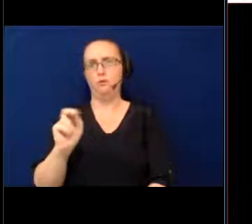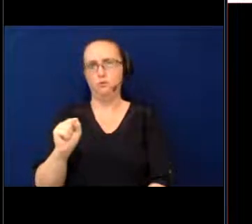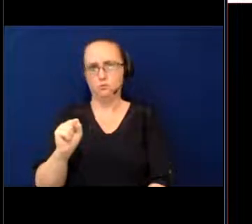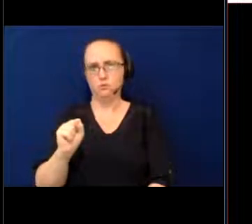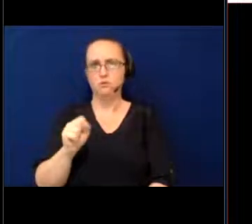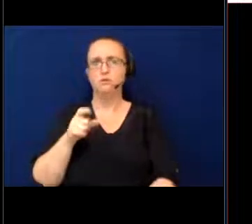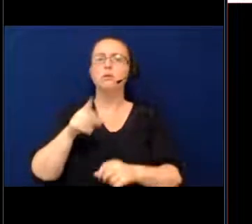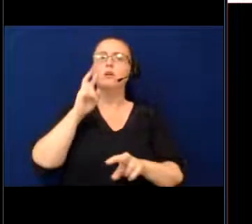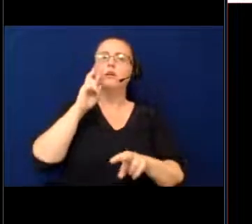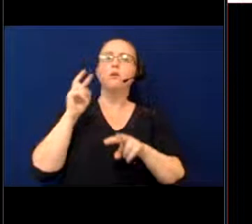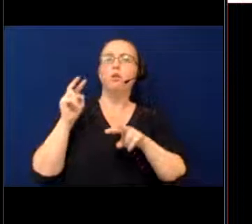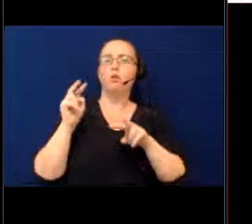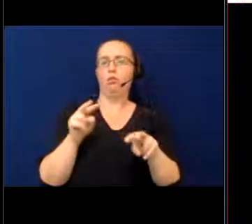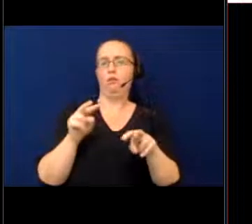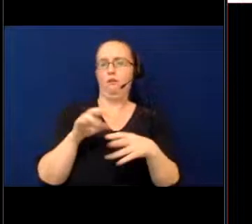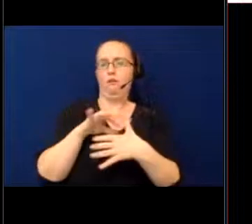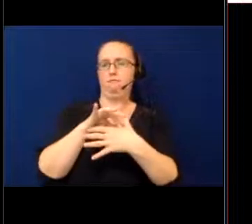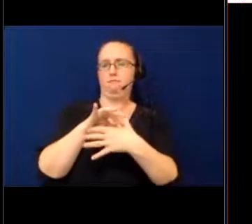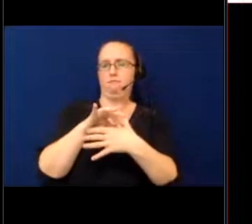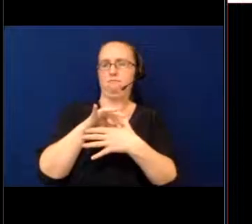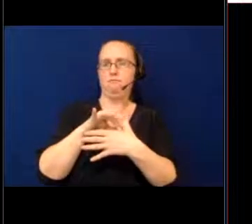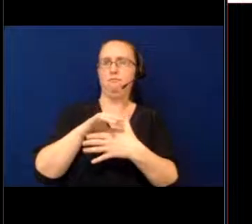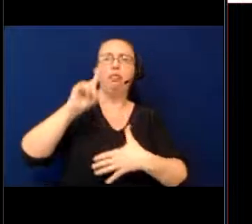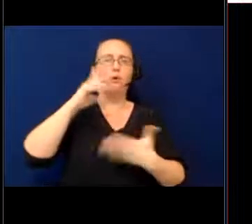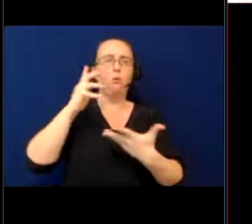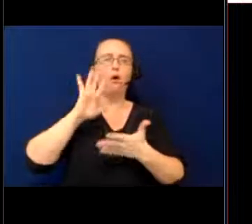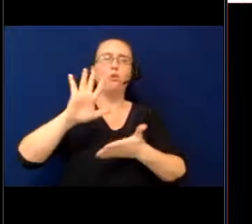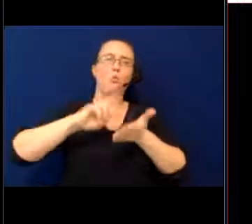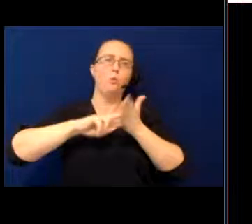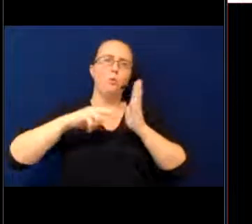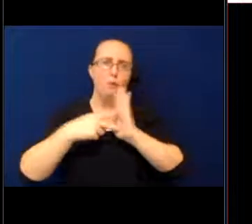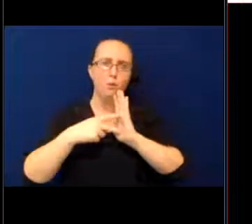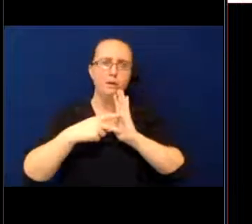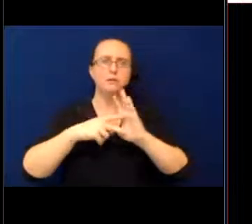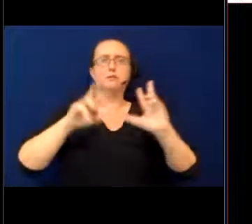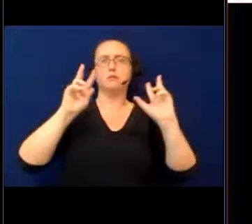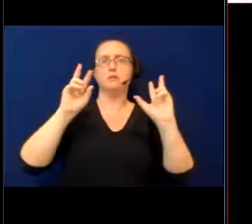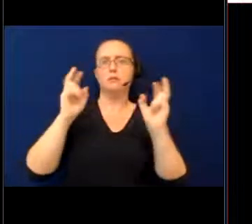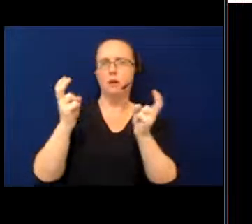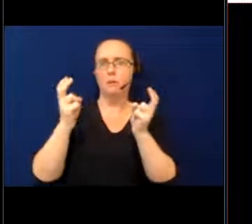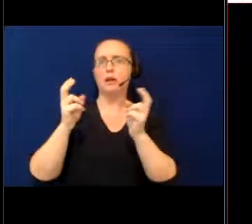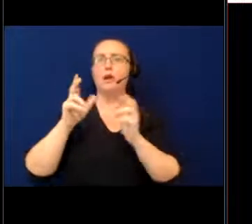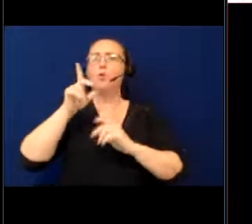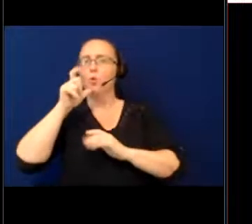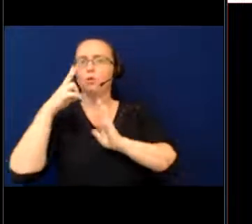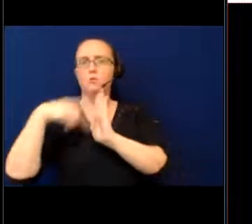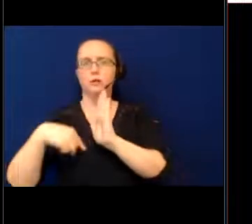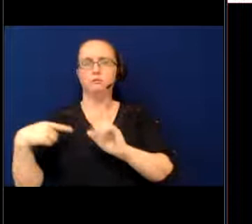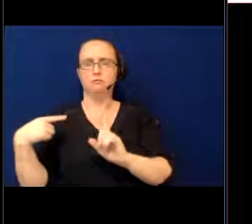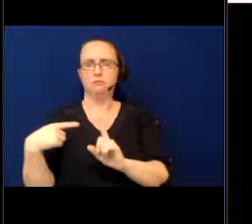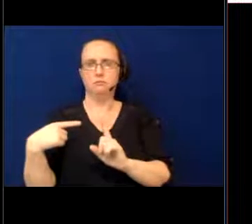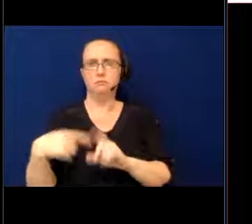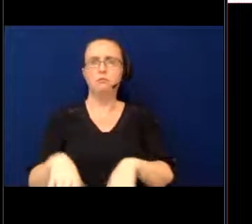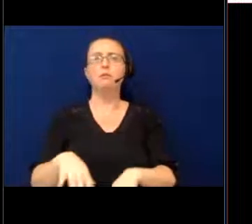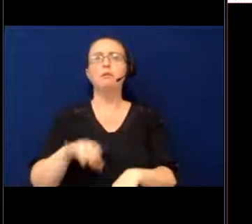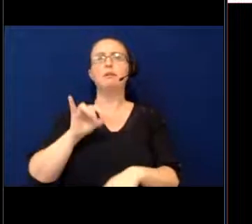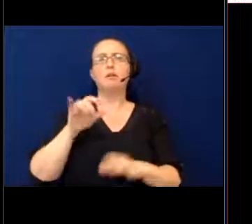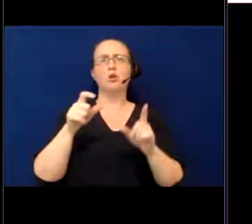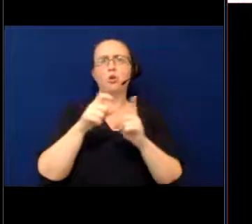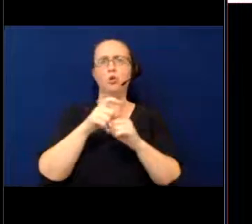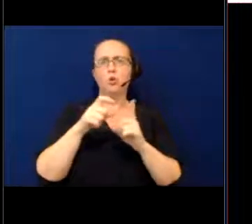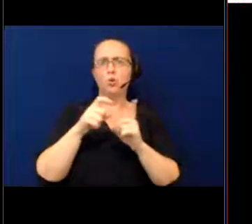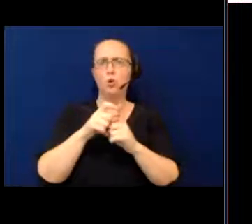excess content, think about your purpose and your topic and your audience. If your words don't further